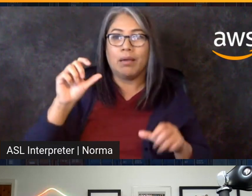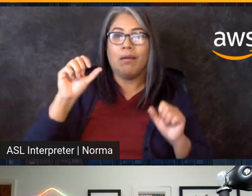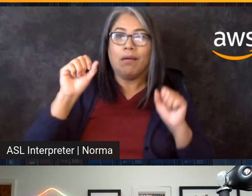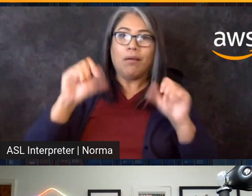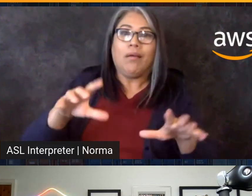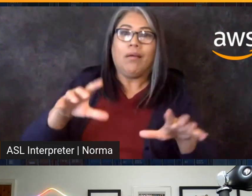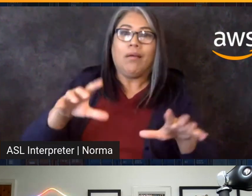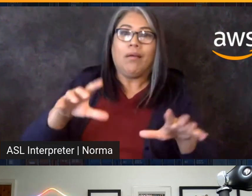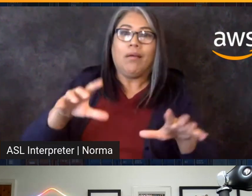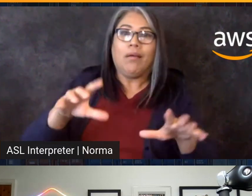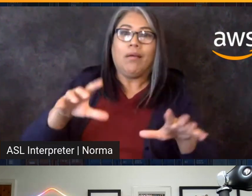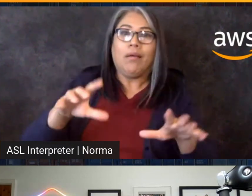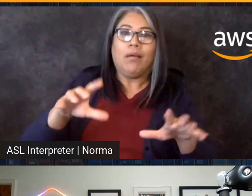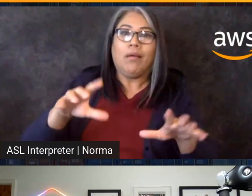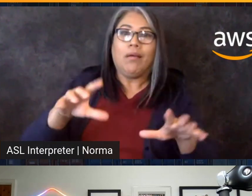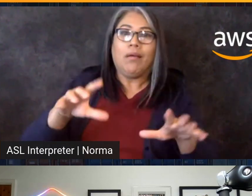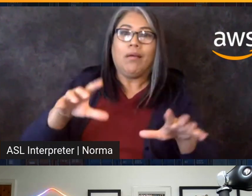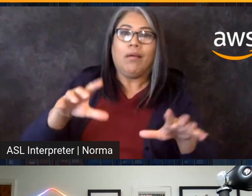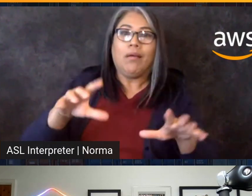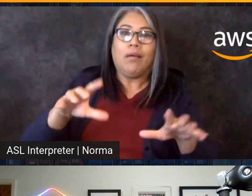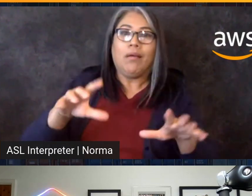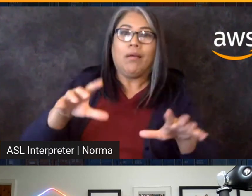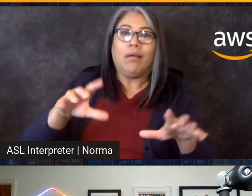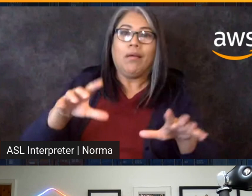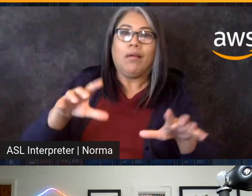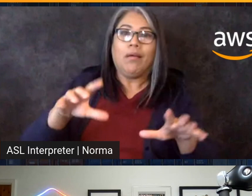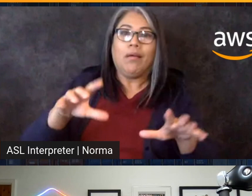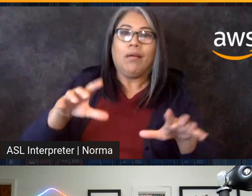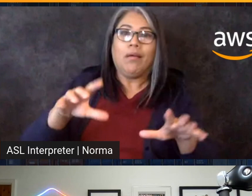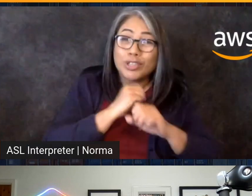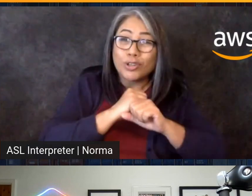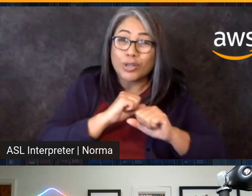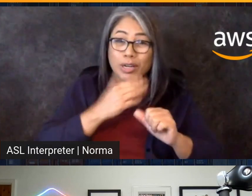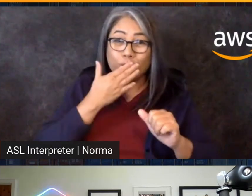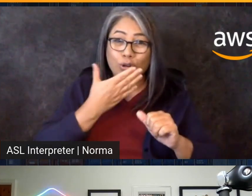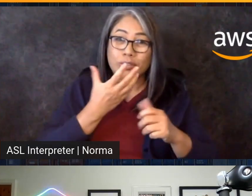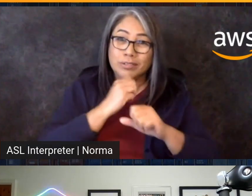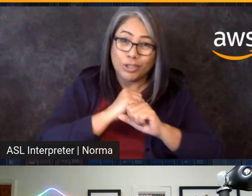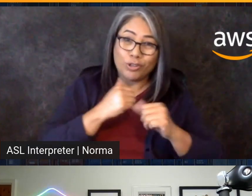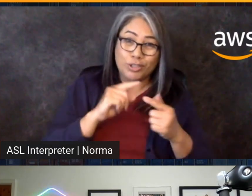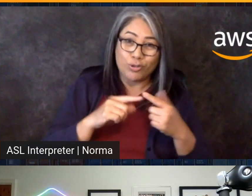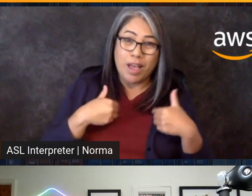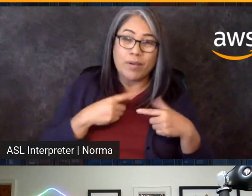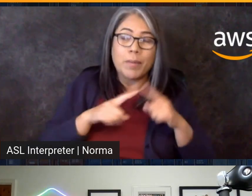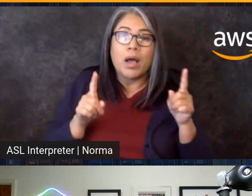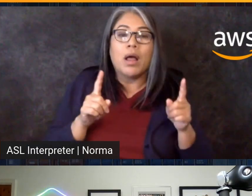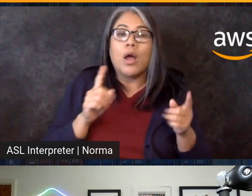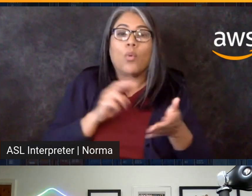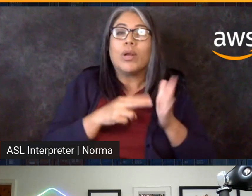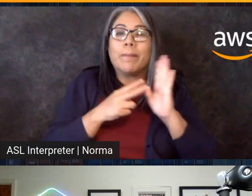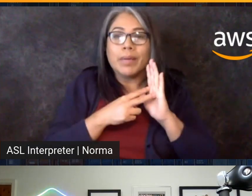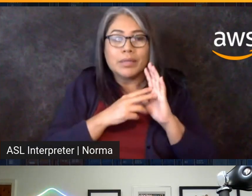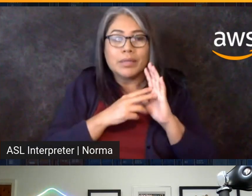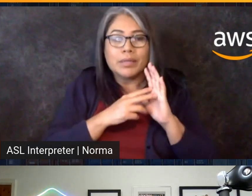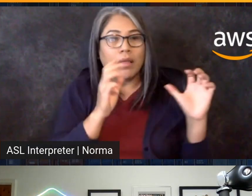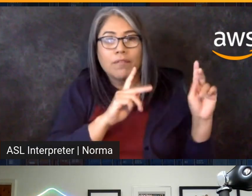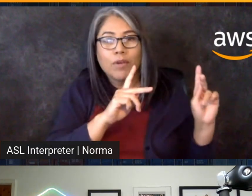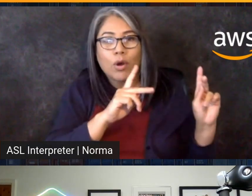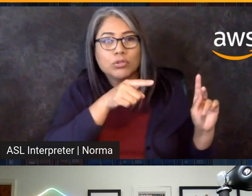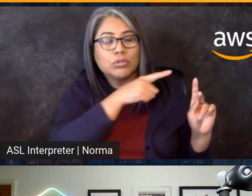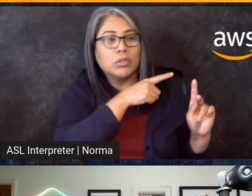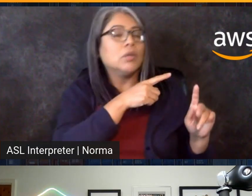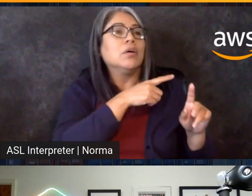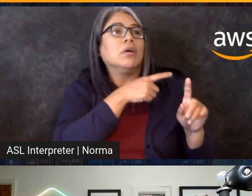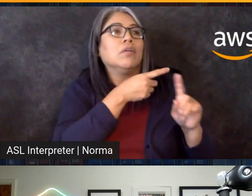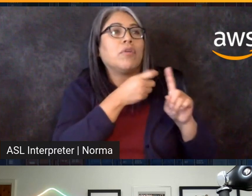good security move, right? That's a reasonable security posture to have. But what it means is that like a lot of folks who are coming from kind of an older development world